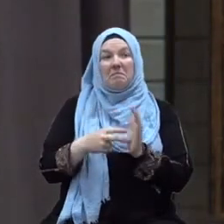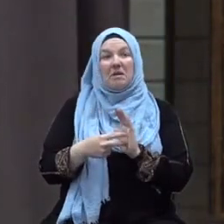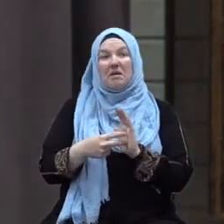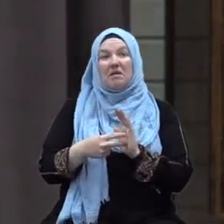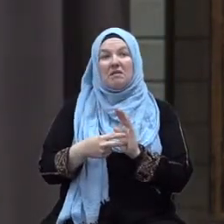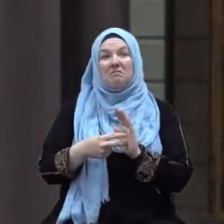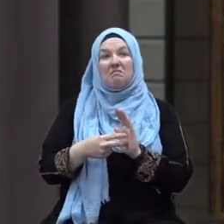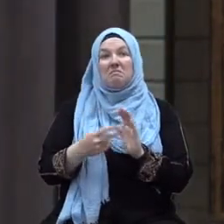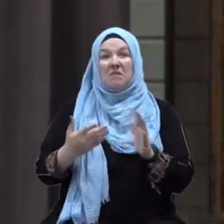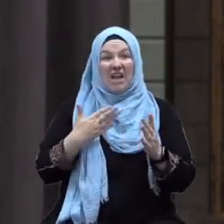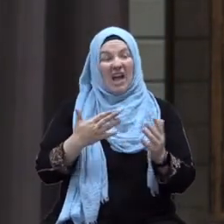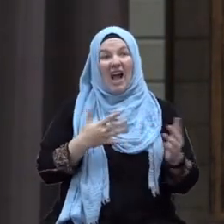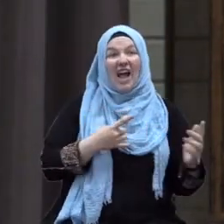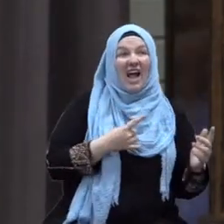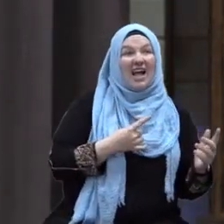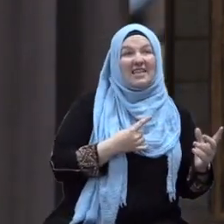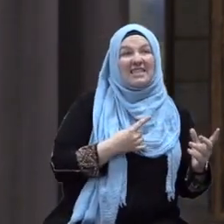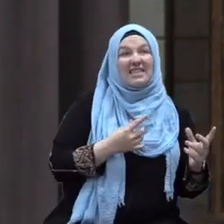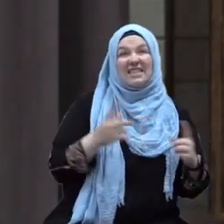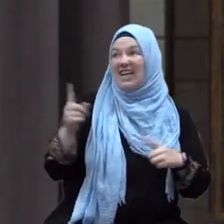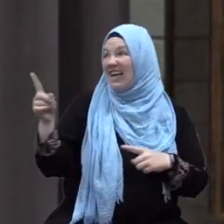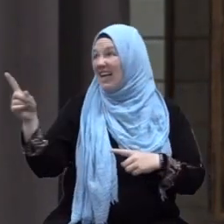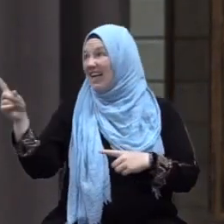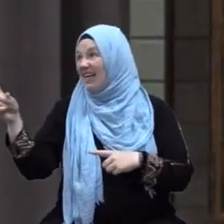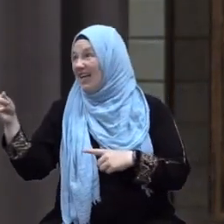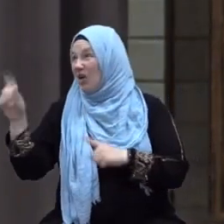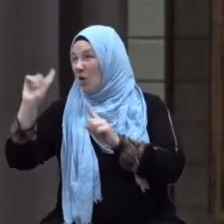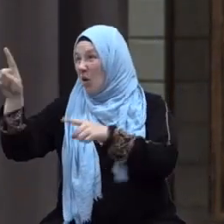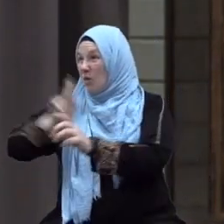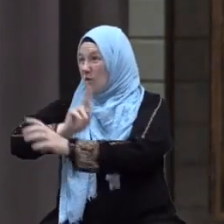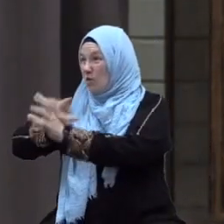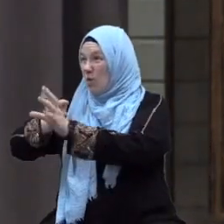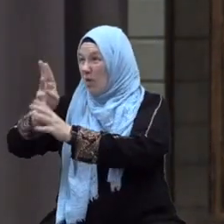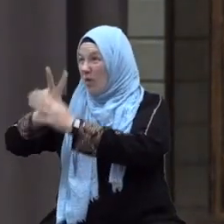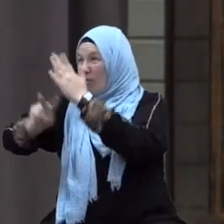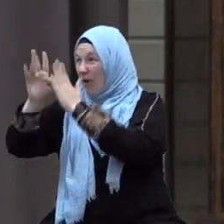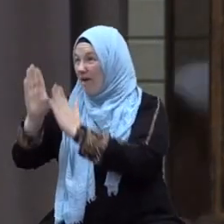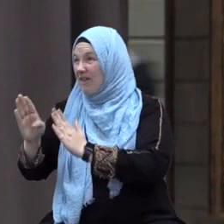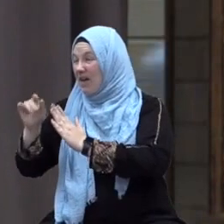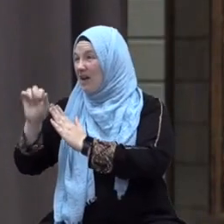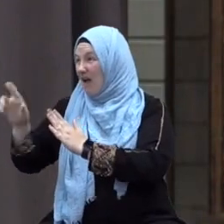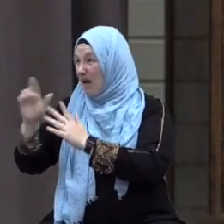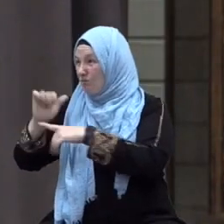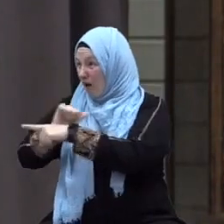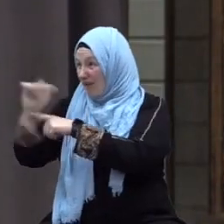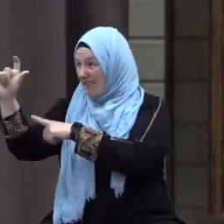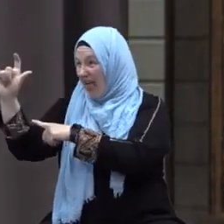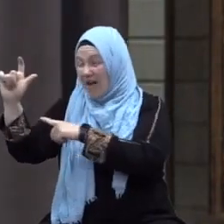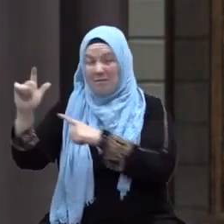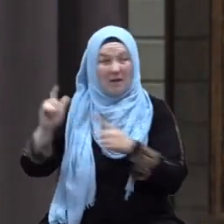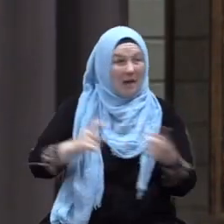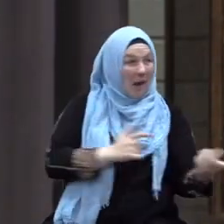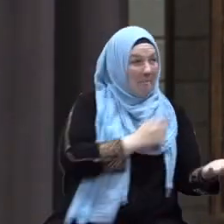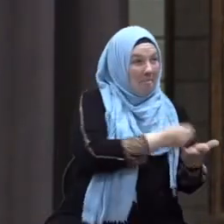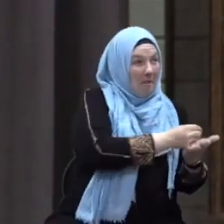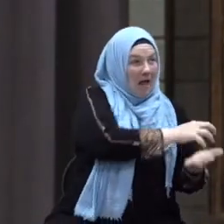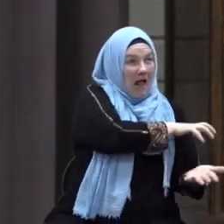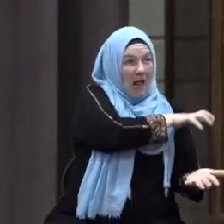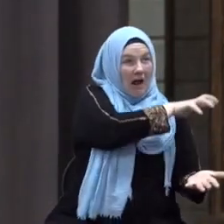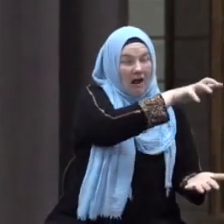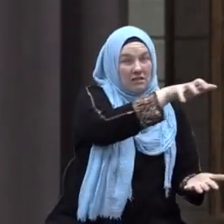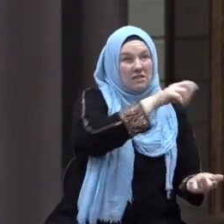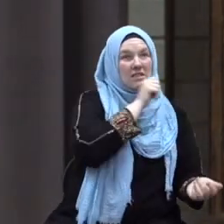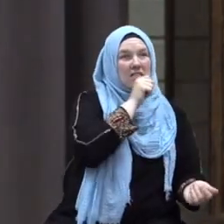wouldn't have gone through the deal. He wouldn't. But he valued the outcome. Some